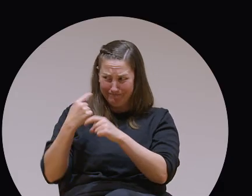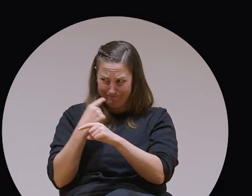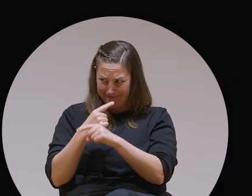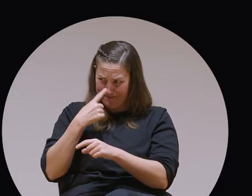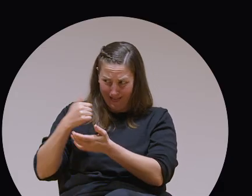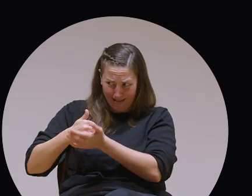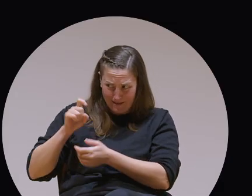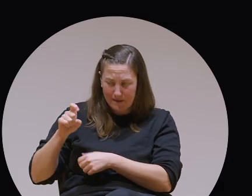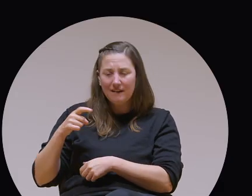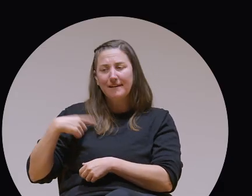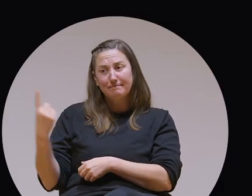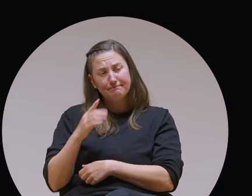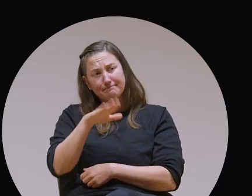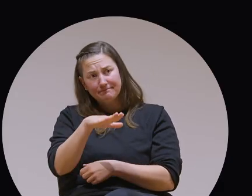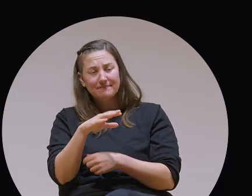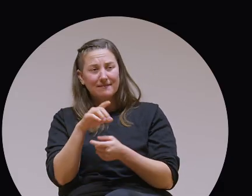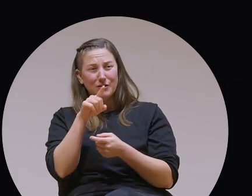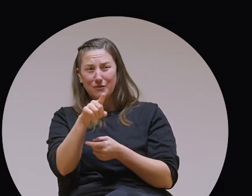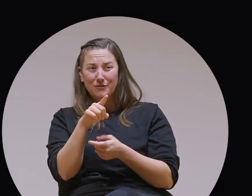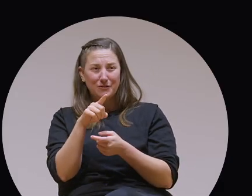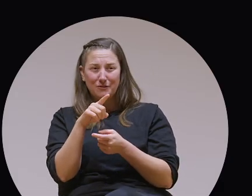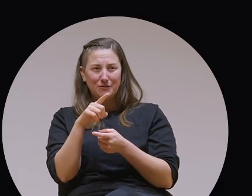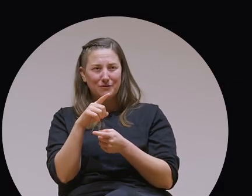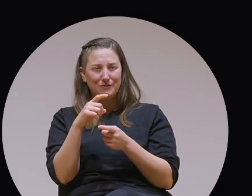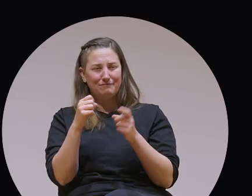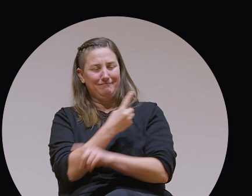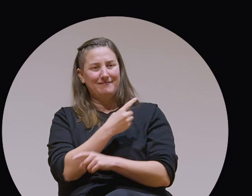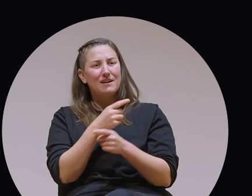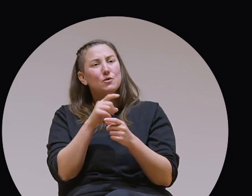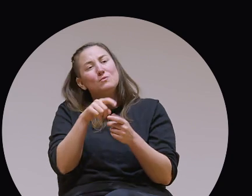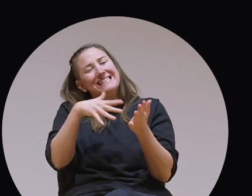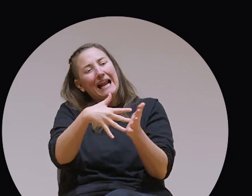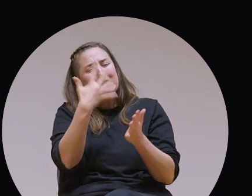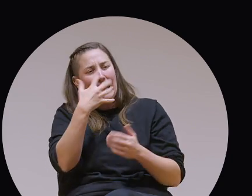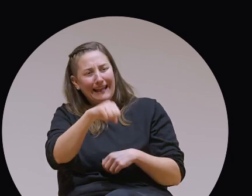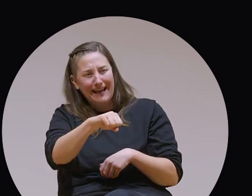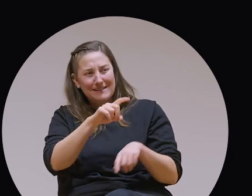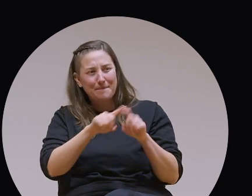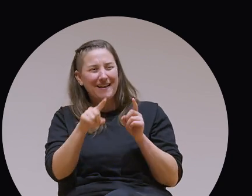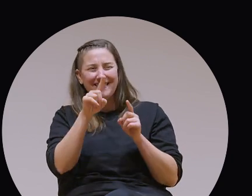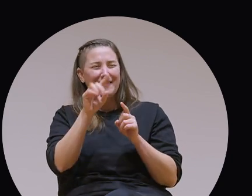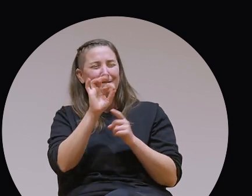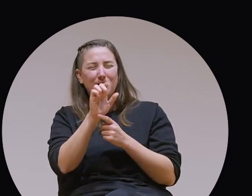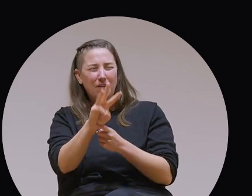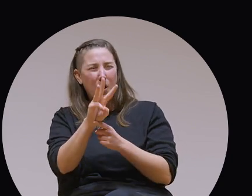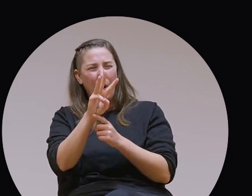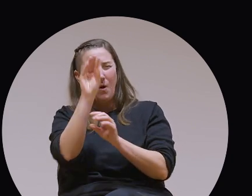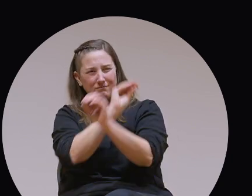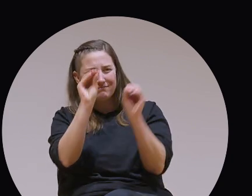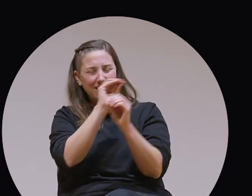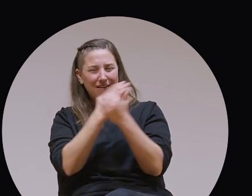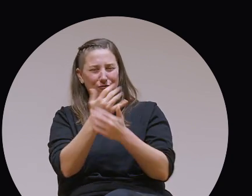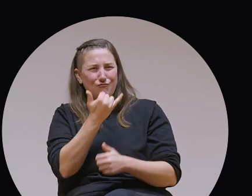And what they said is, they said, you've done an aesthetic install, but you've blocked the flows. You've actually blocked the way this